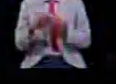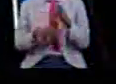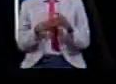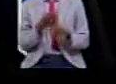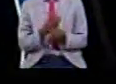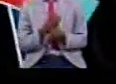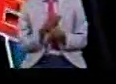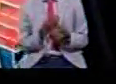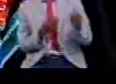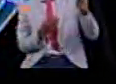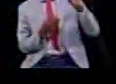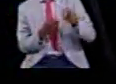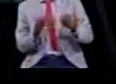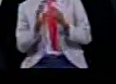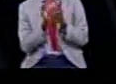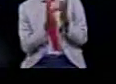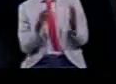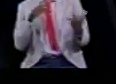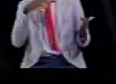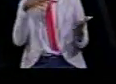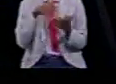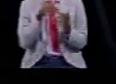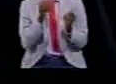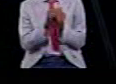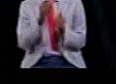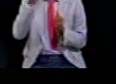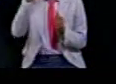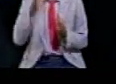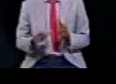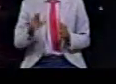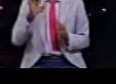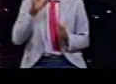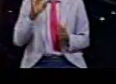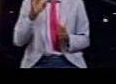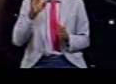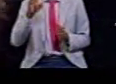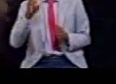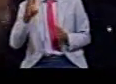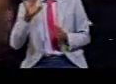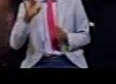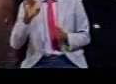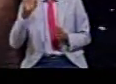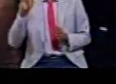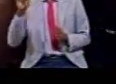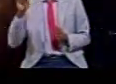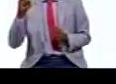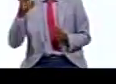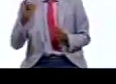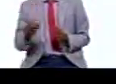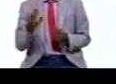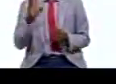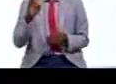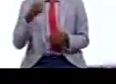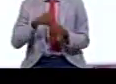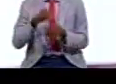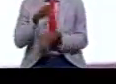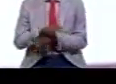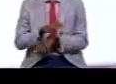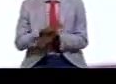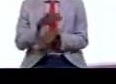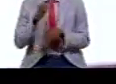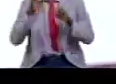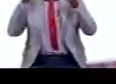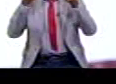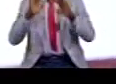Bible Study with Pastor Dr. W.F. Kumuyi, 1800 hours GMT, the teacher of the